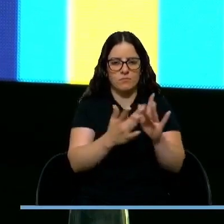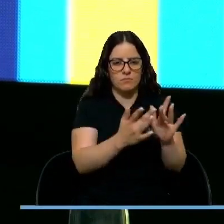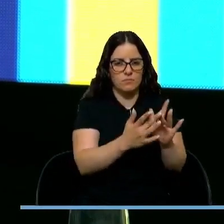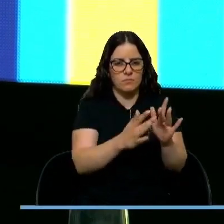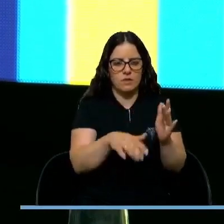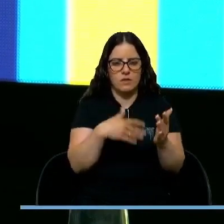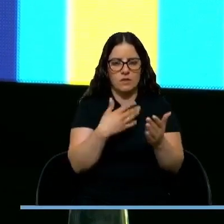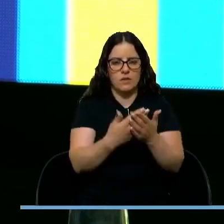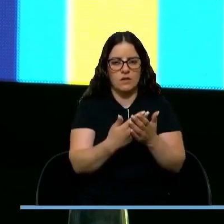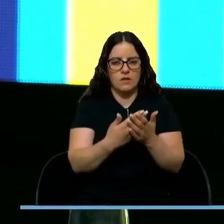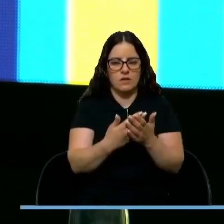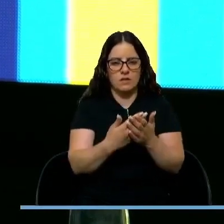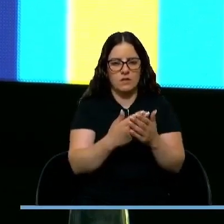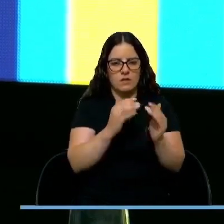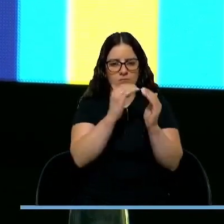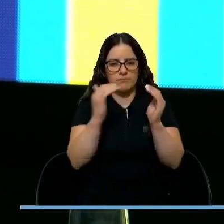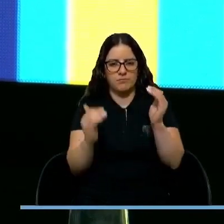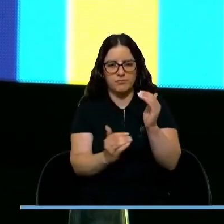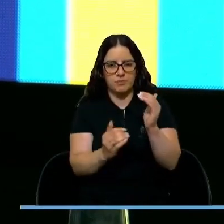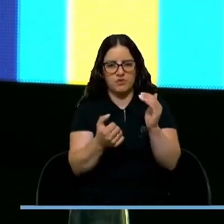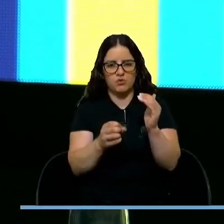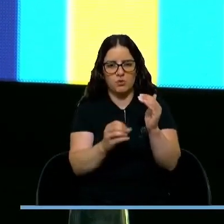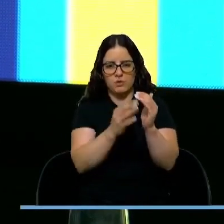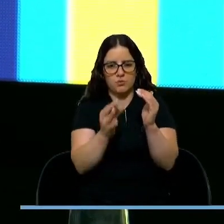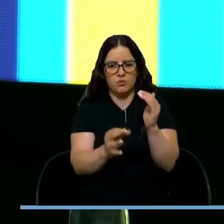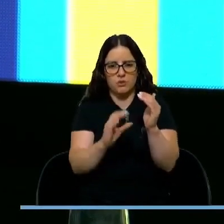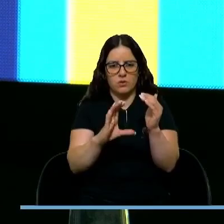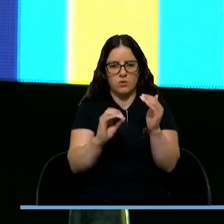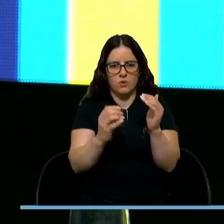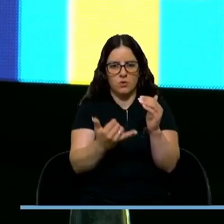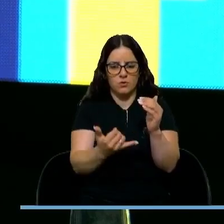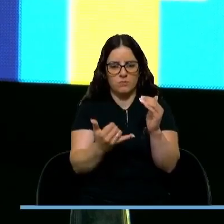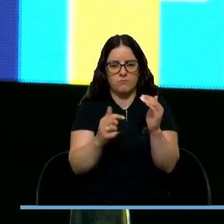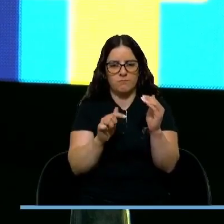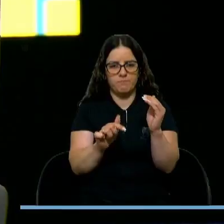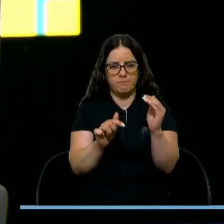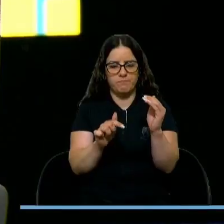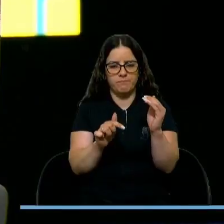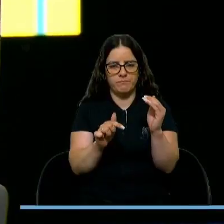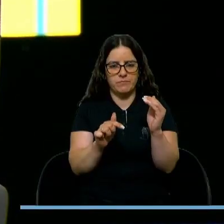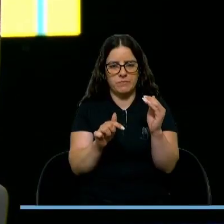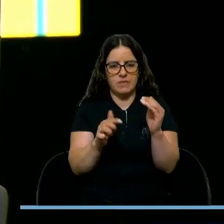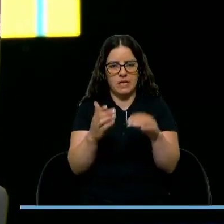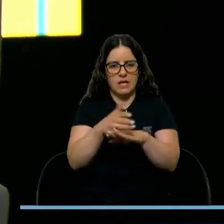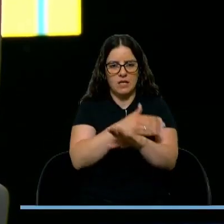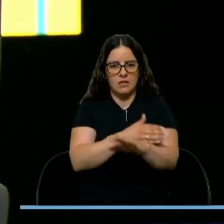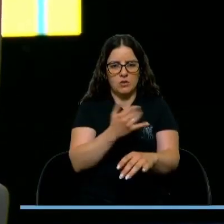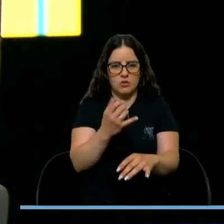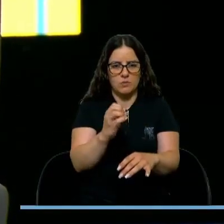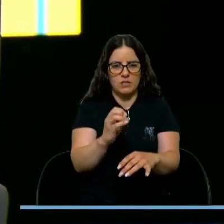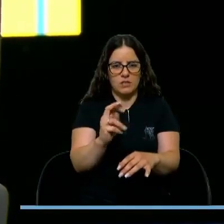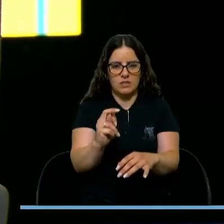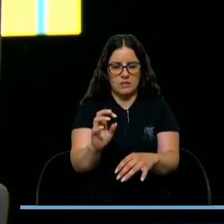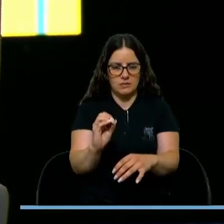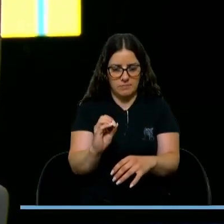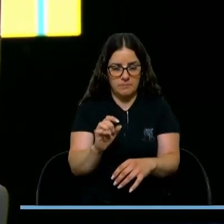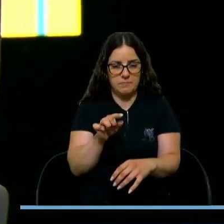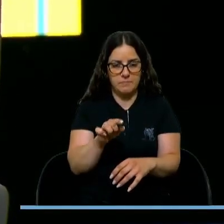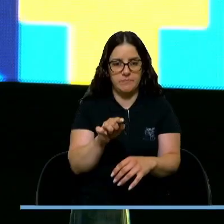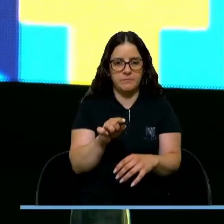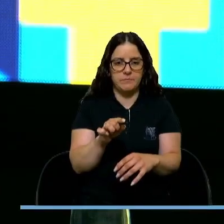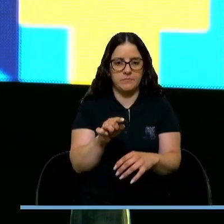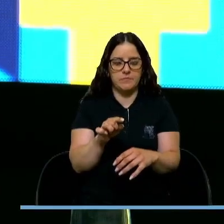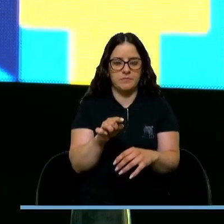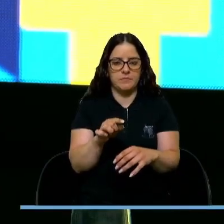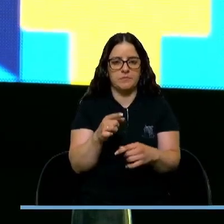by 15% before 2030. And if on top of the connectivity, we put 5G